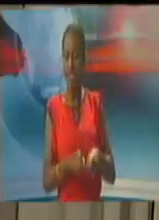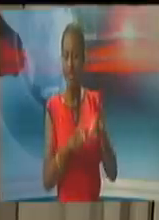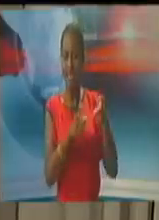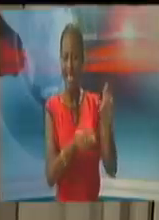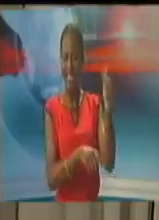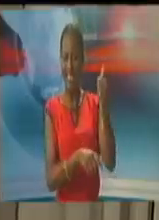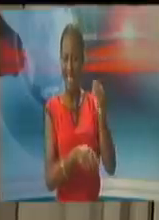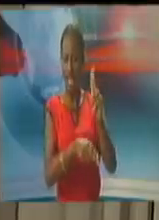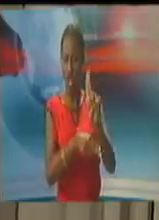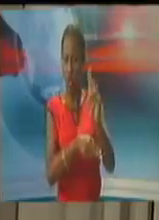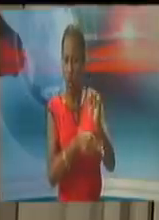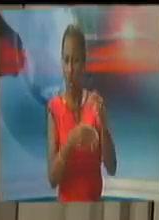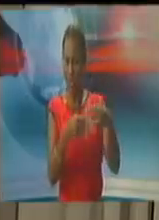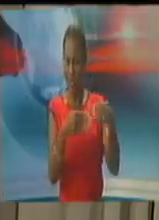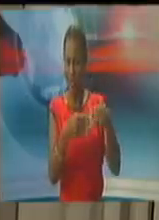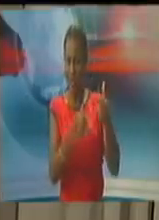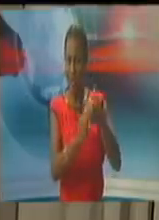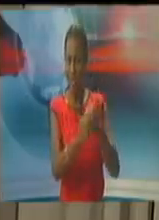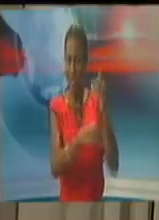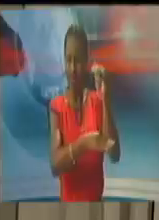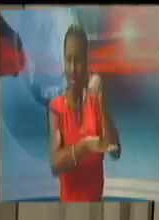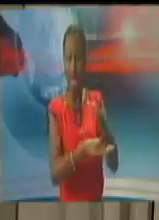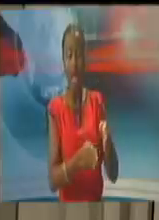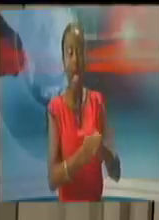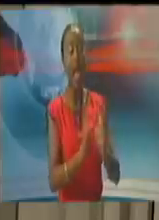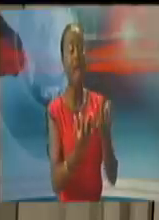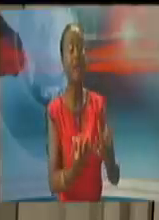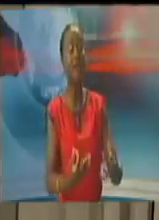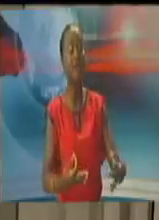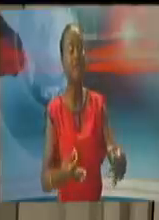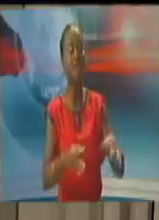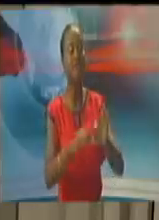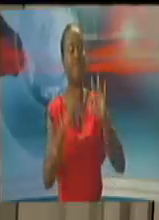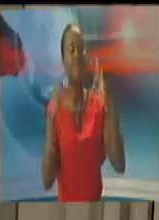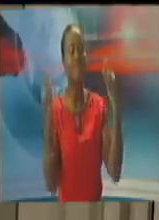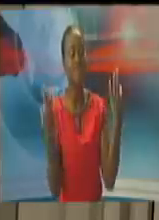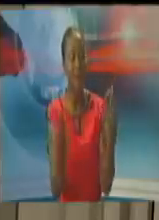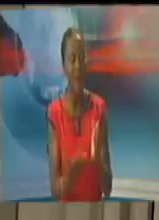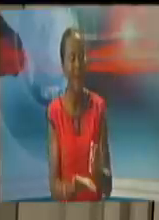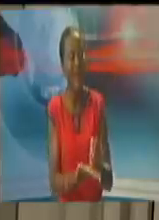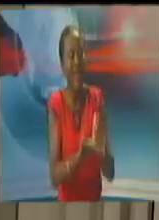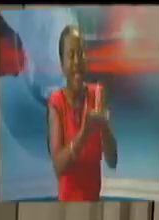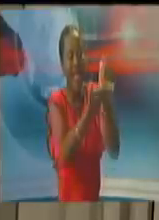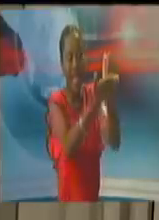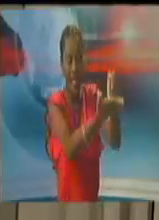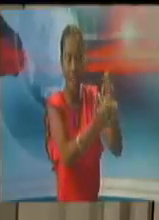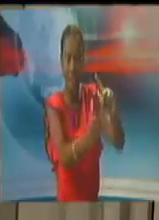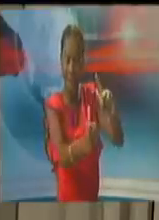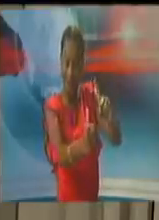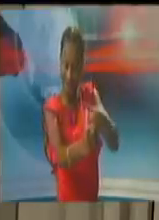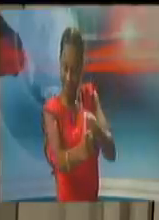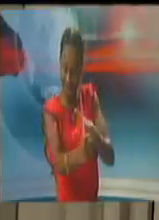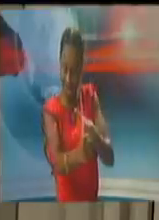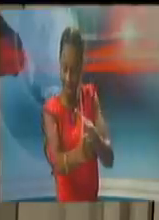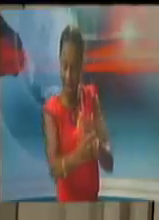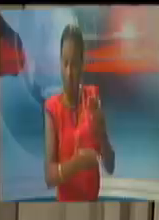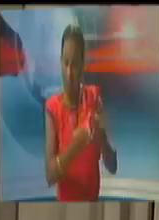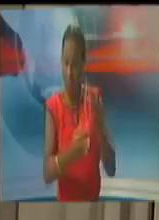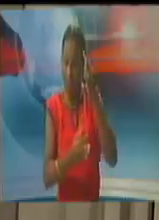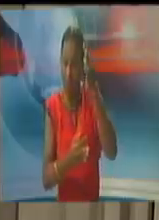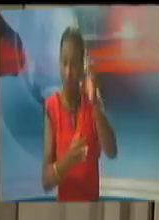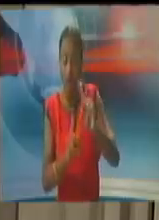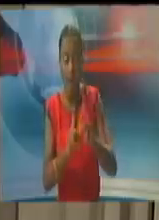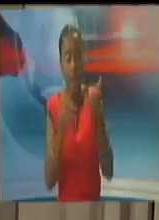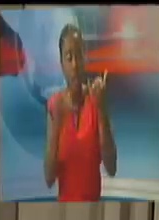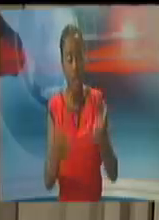it'll be at the end. We're asking families in the first instance to help. This is something that we may look at down the road, but right now our main focus is on